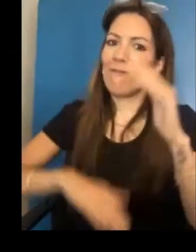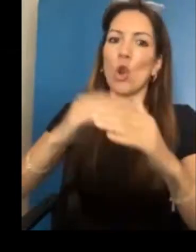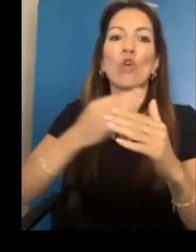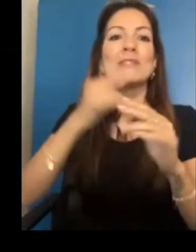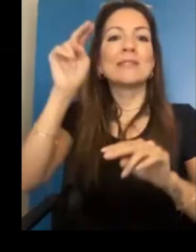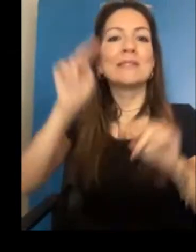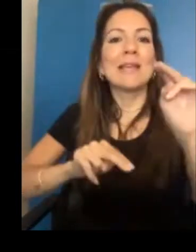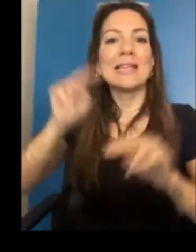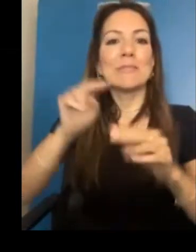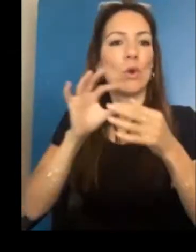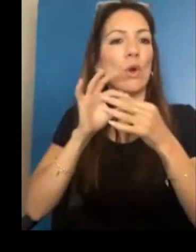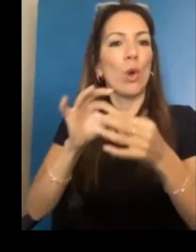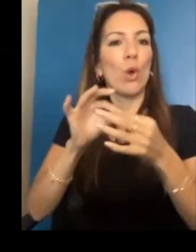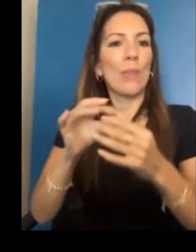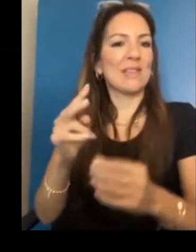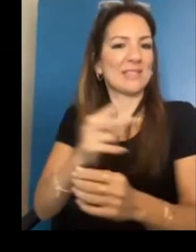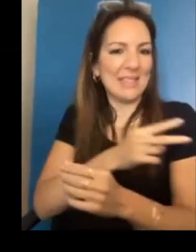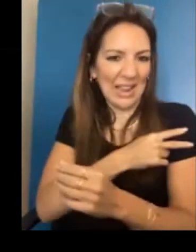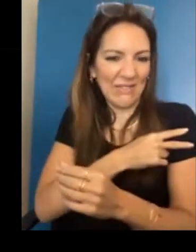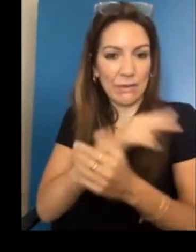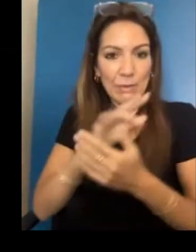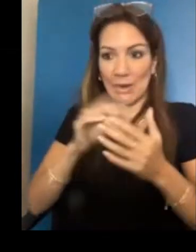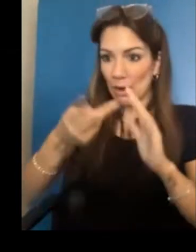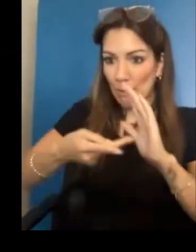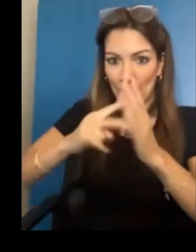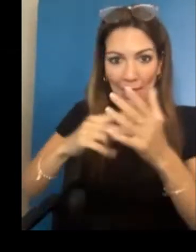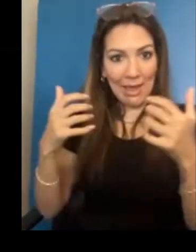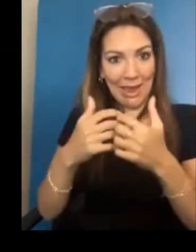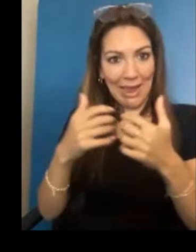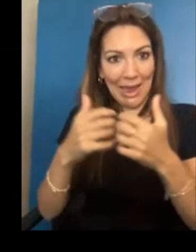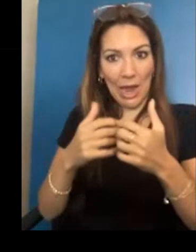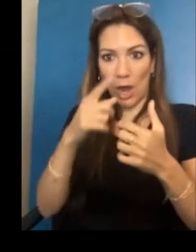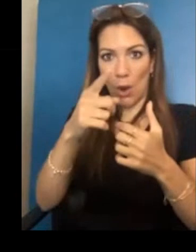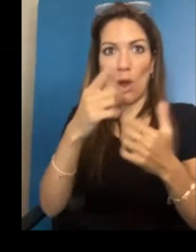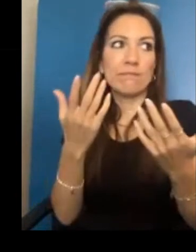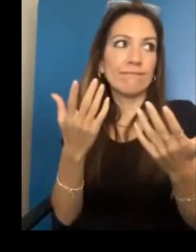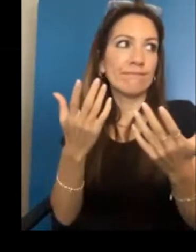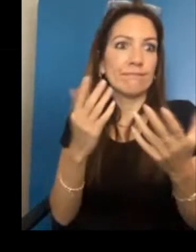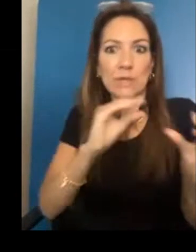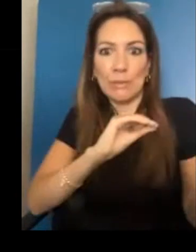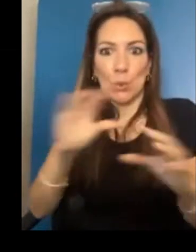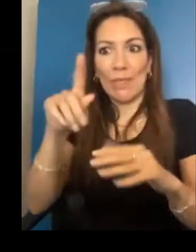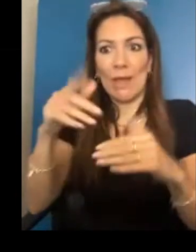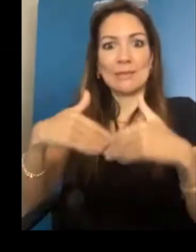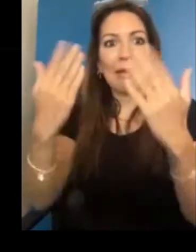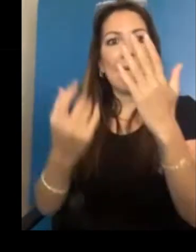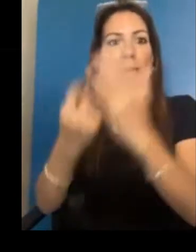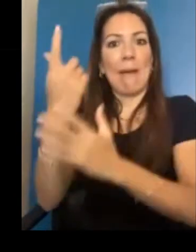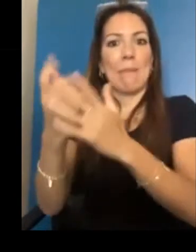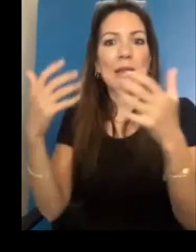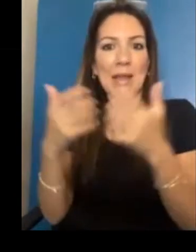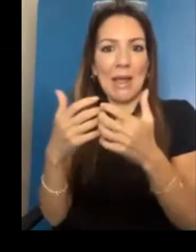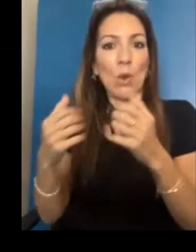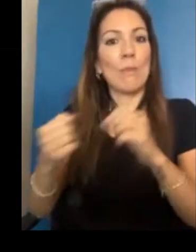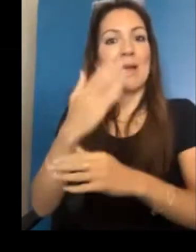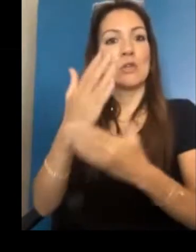with the staff on to plan out how the move will happen on the day to make sure that they're comfortable and that they're